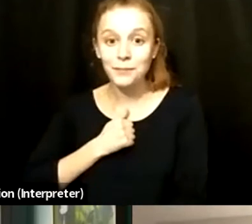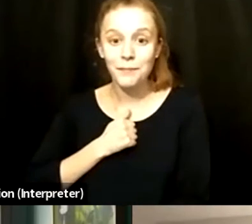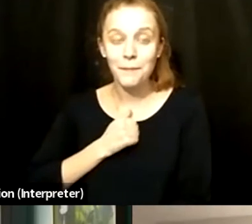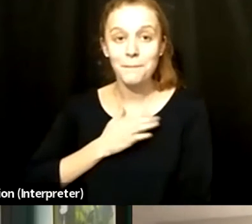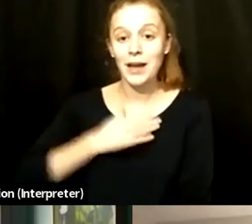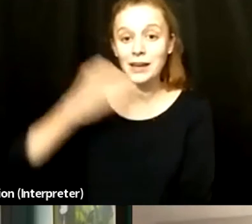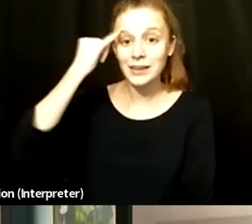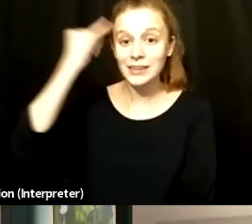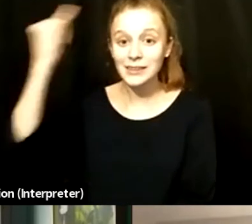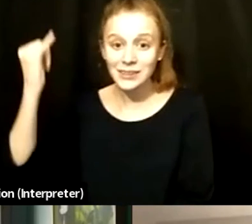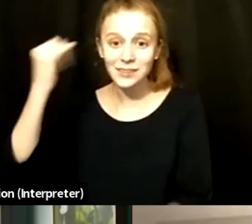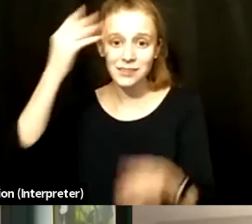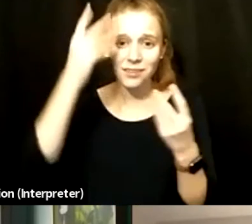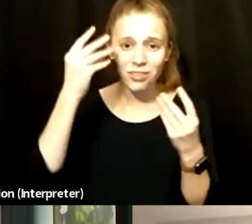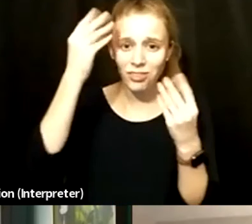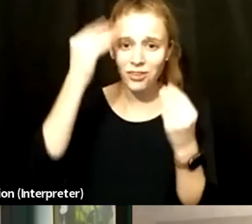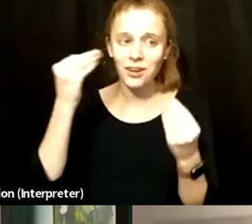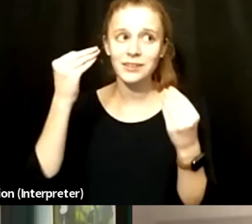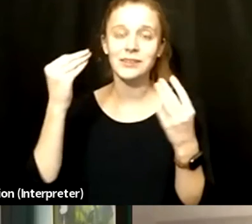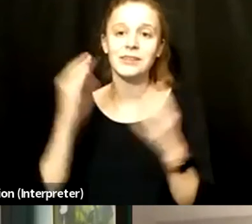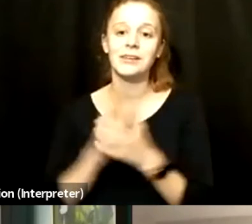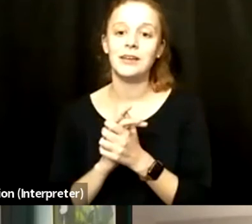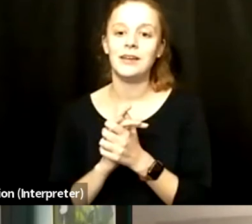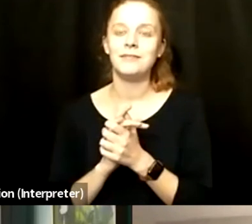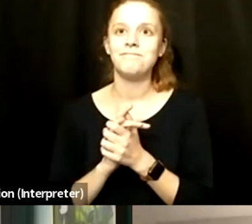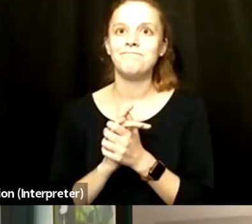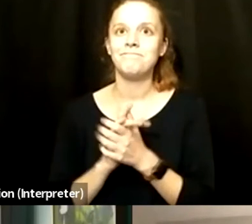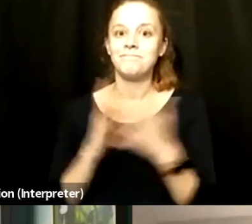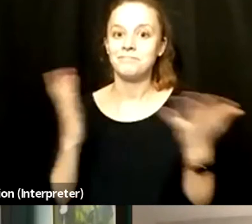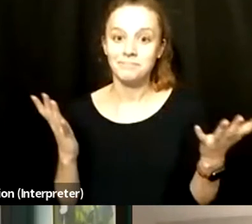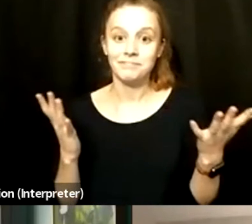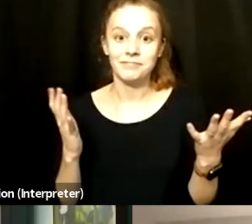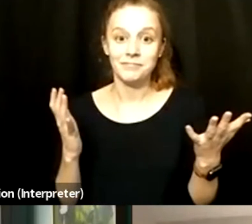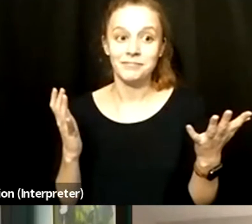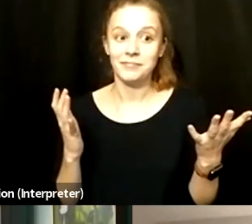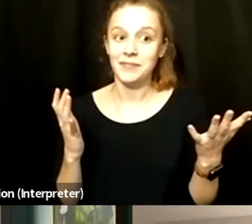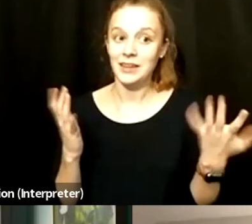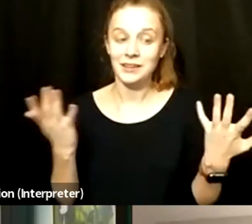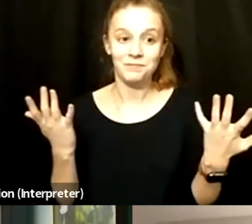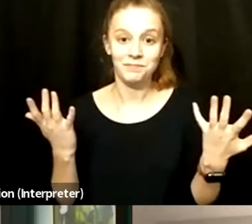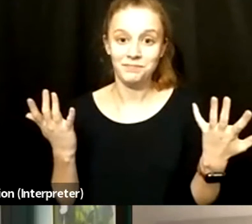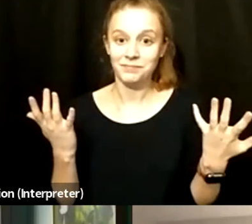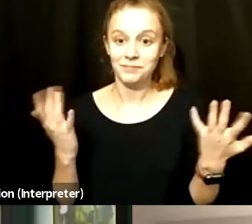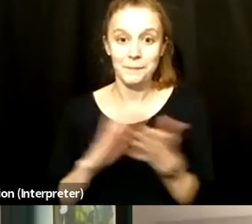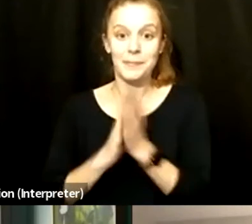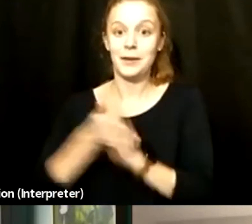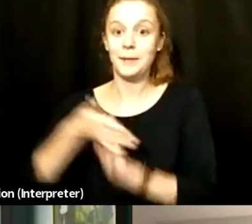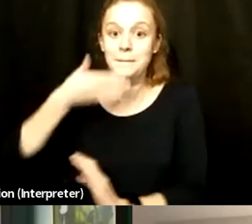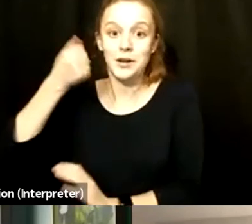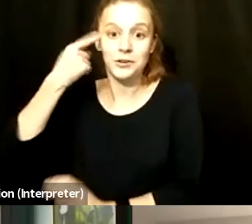thoughts, and come up better for myself, right? And always testing